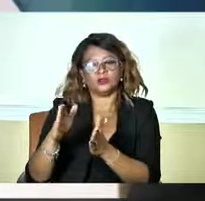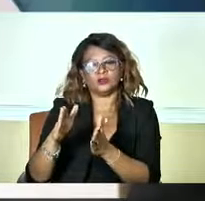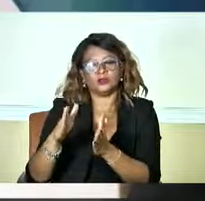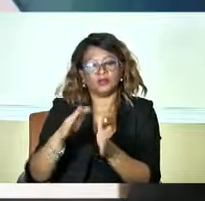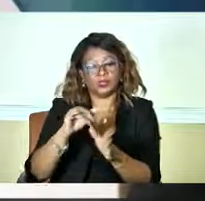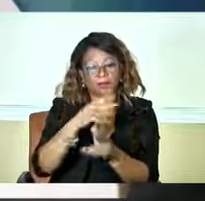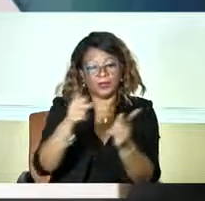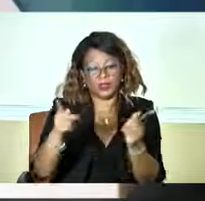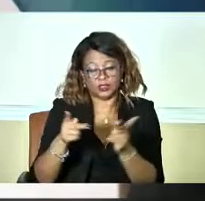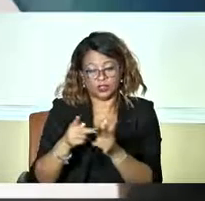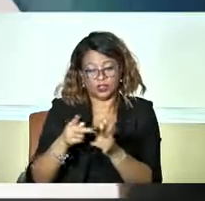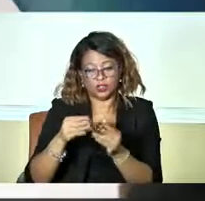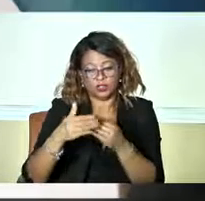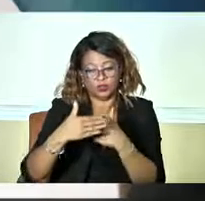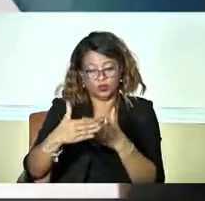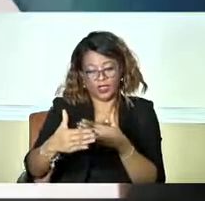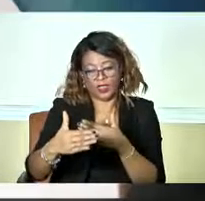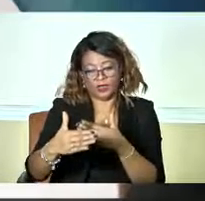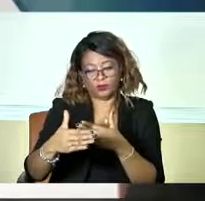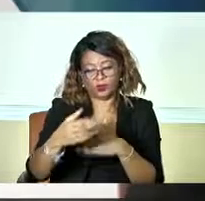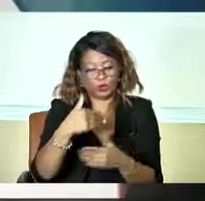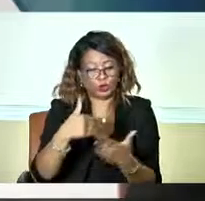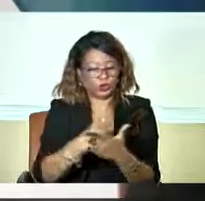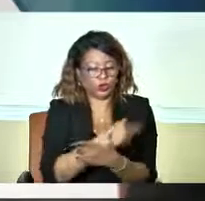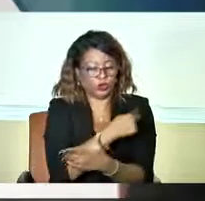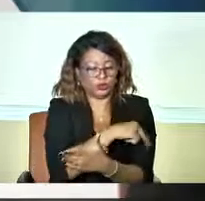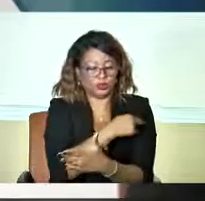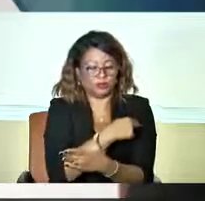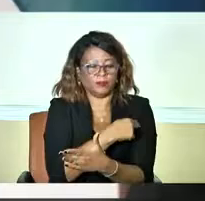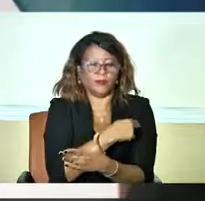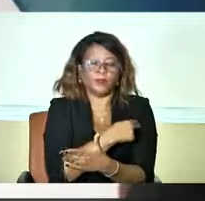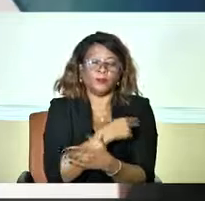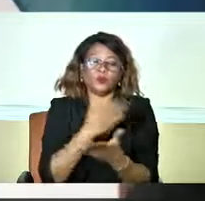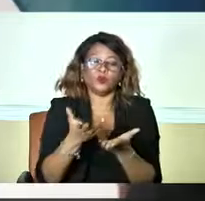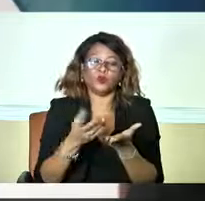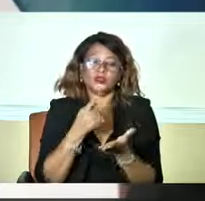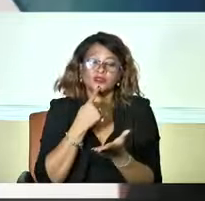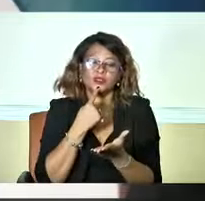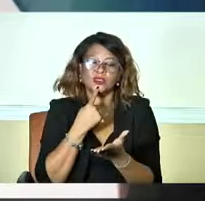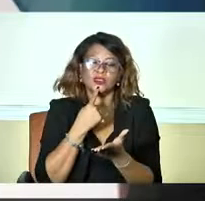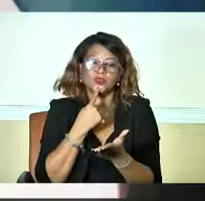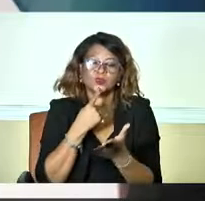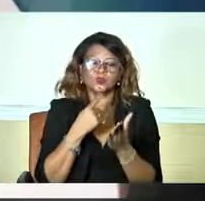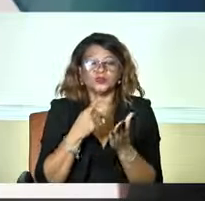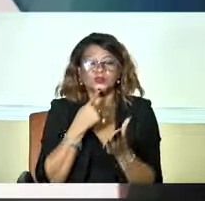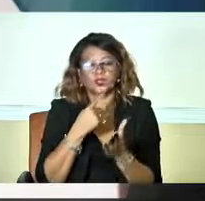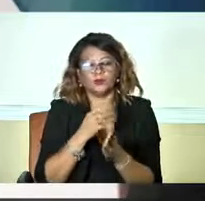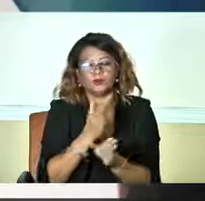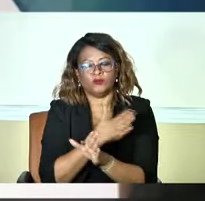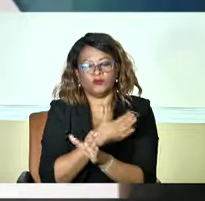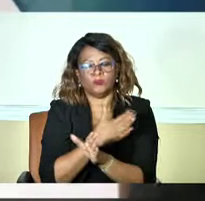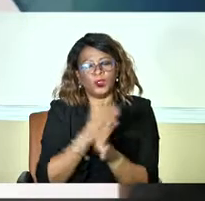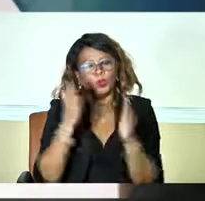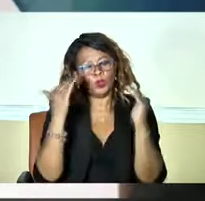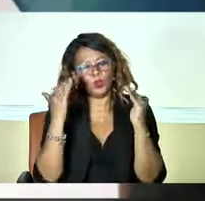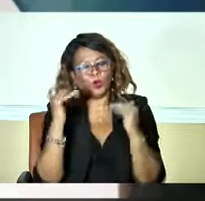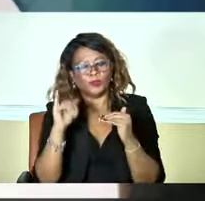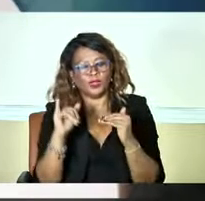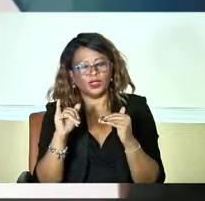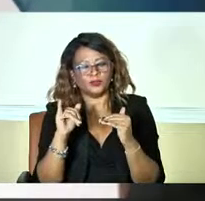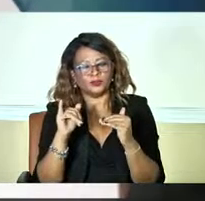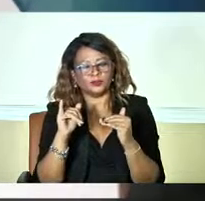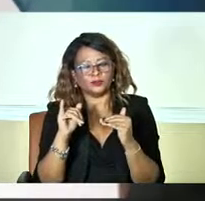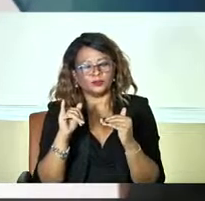to moving ahead with that brand new hospital. But we do want to say that, as we've indicated, we hope that